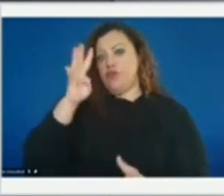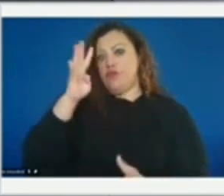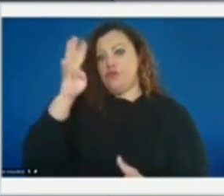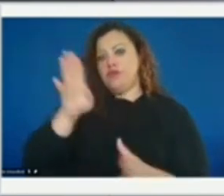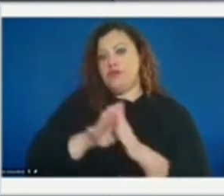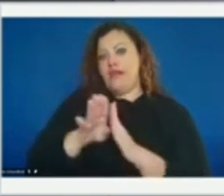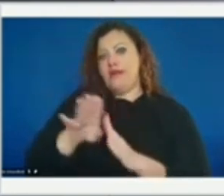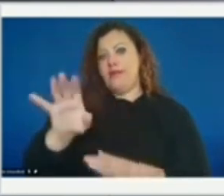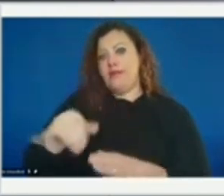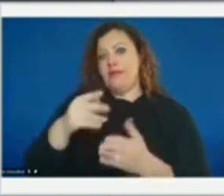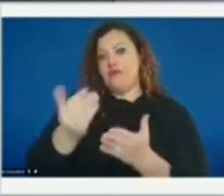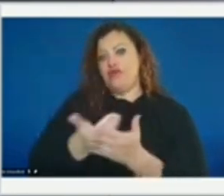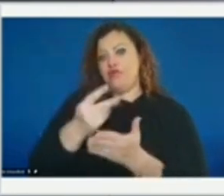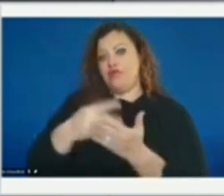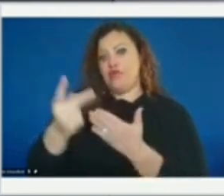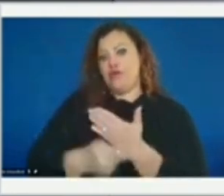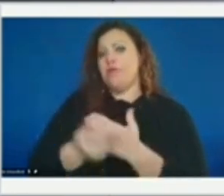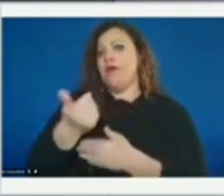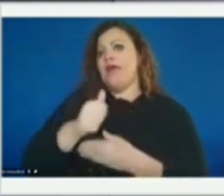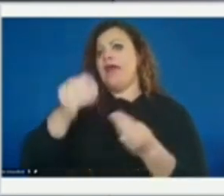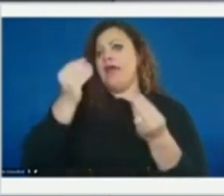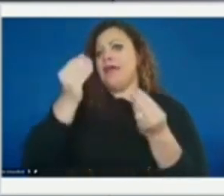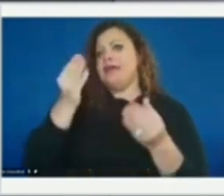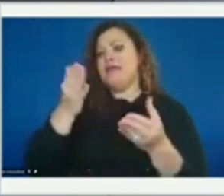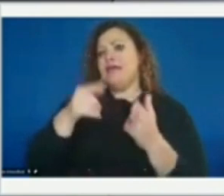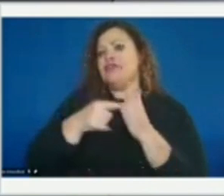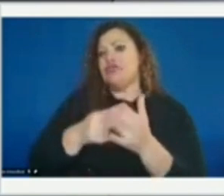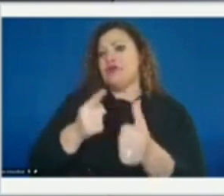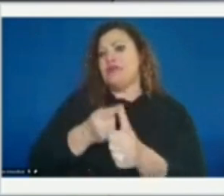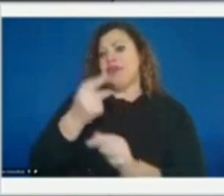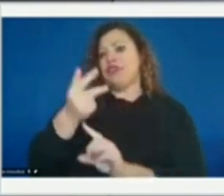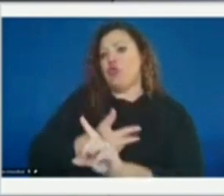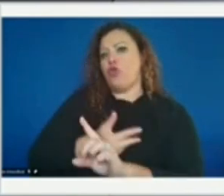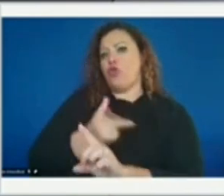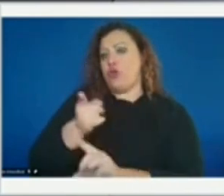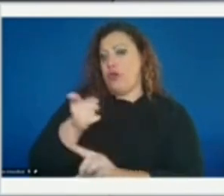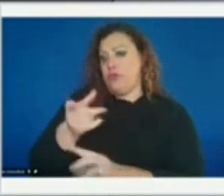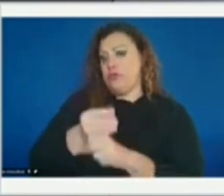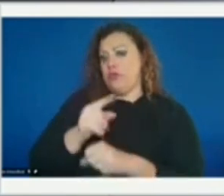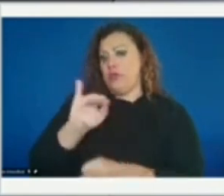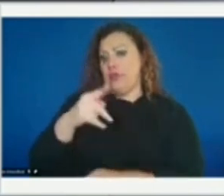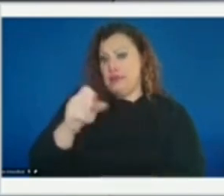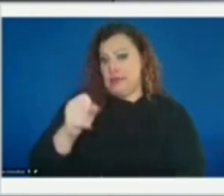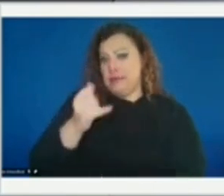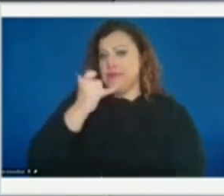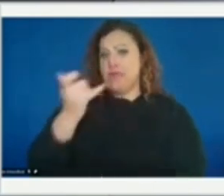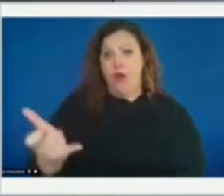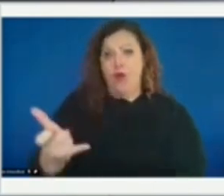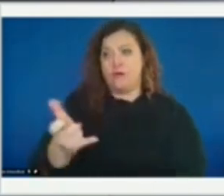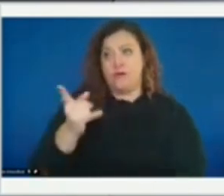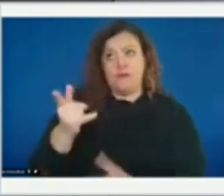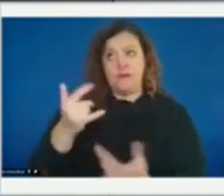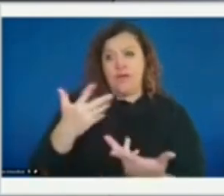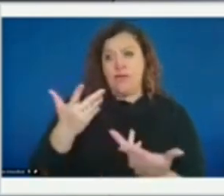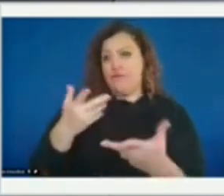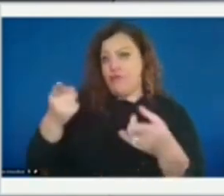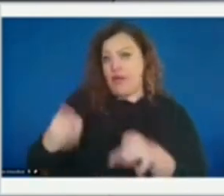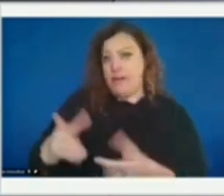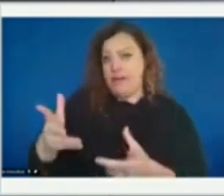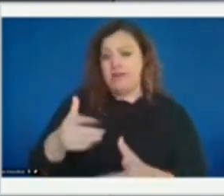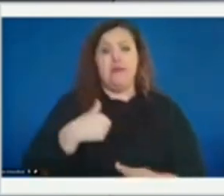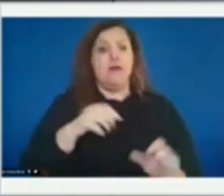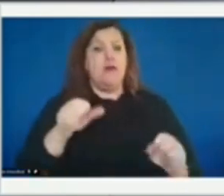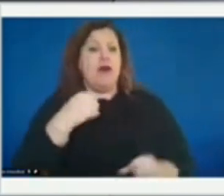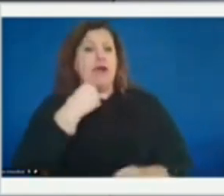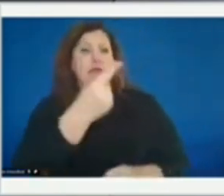trends showing, as we're looking at this first quarter, and then are you guys getting tips, calls, or, those rewards, is that coming out? So I can tell you, there's two